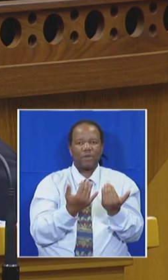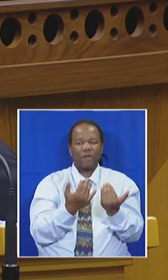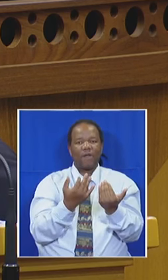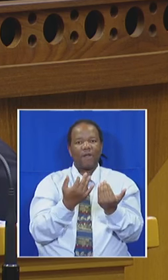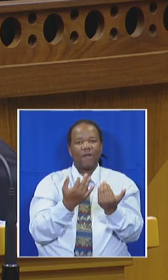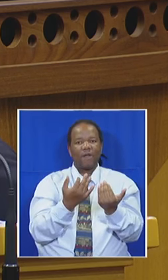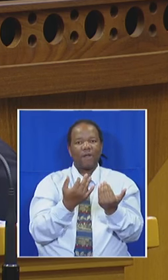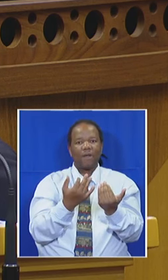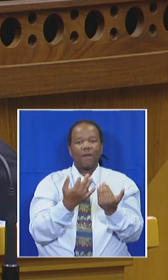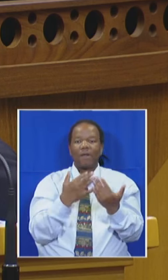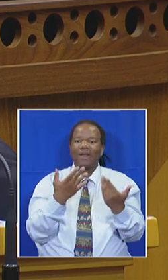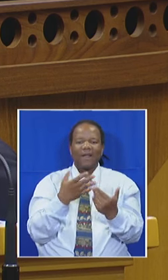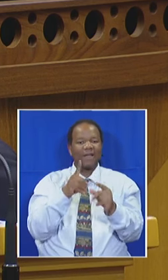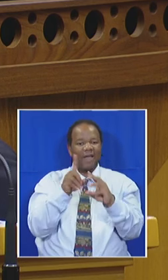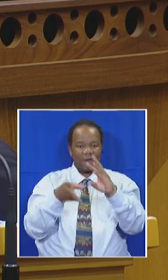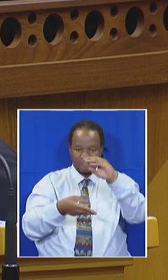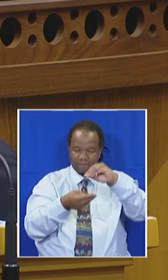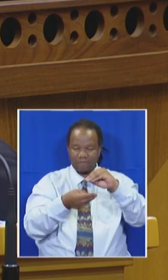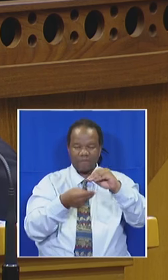32 billion rand